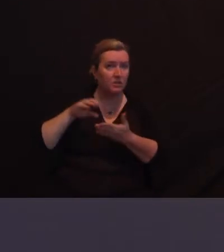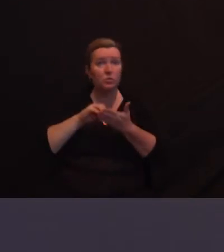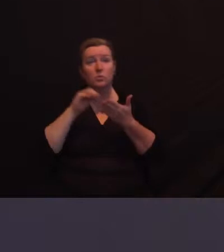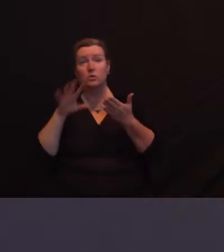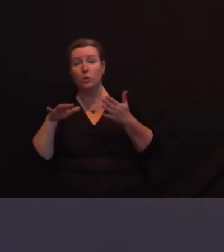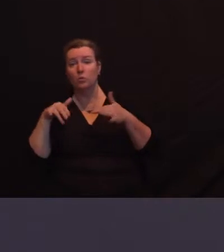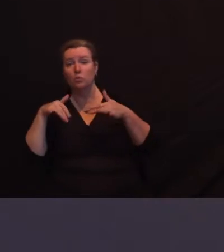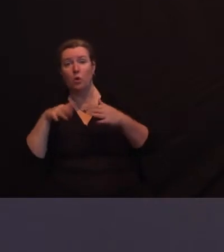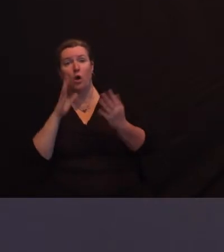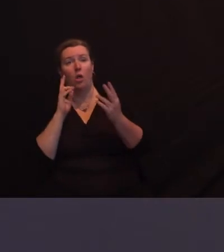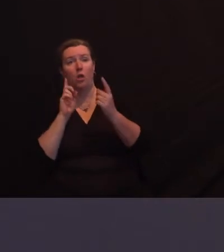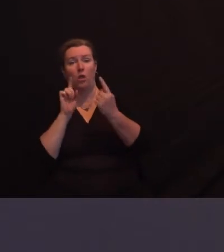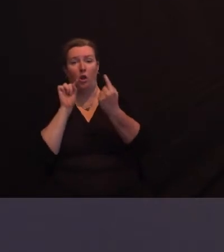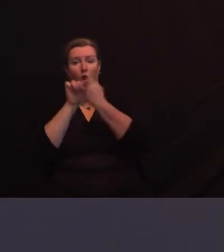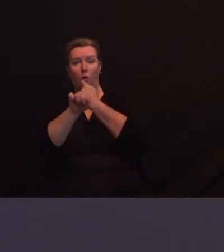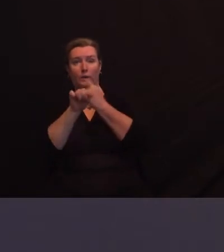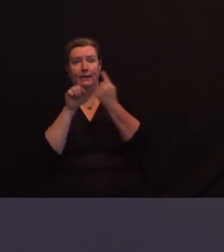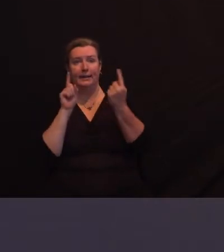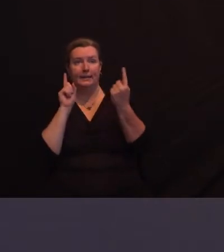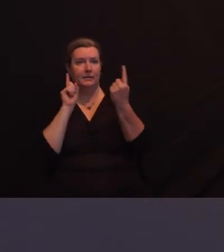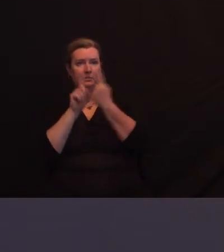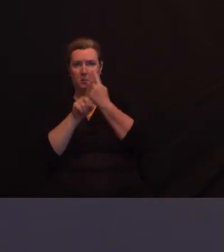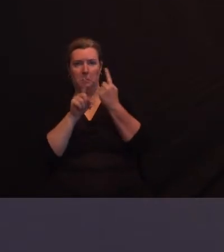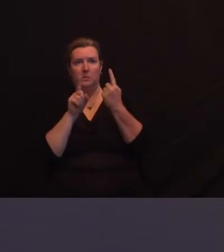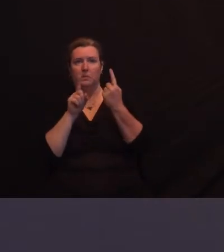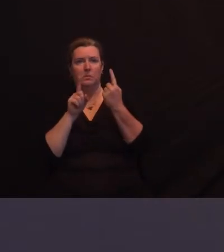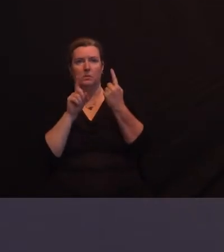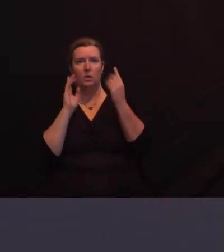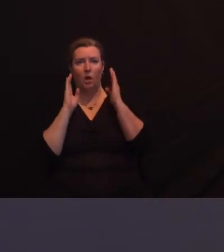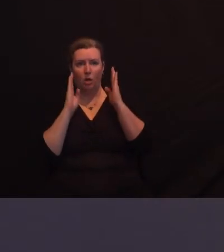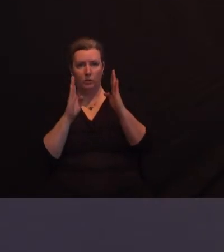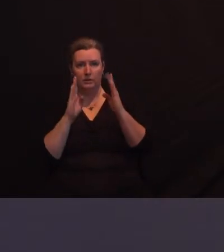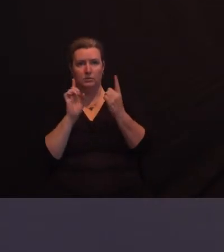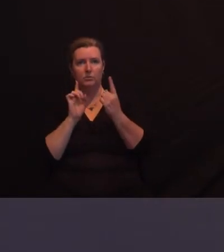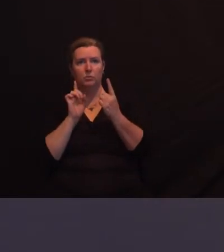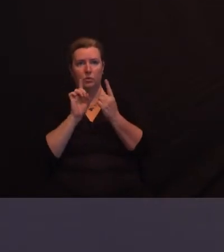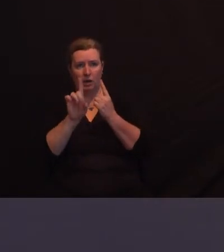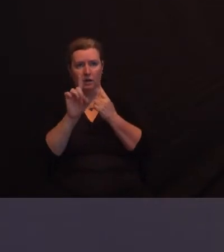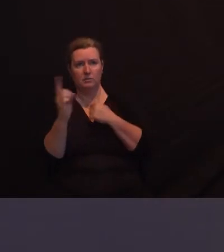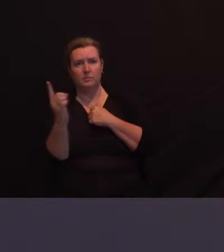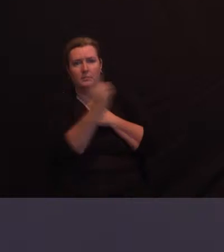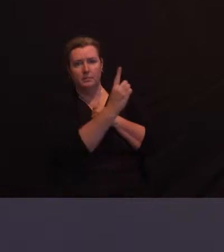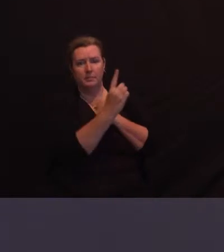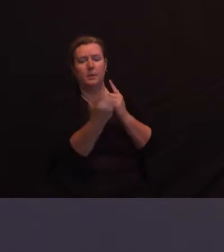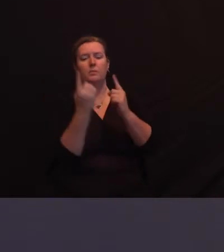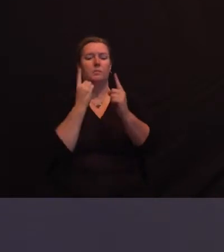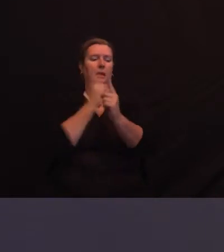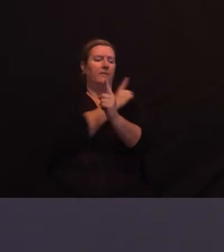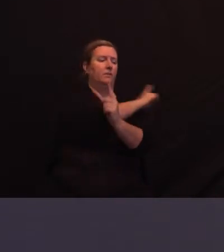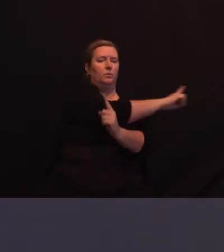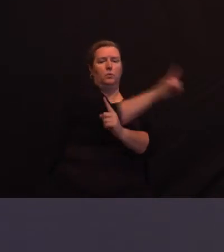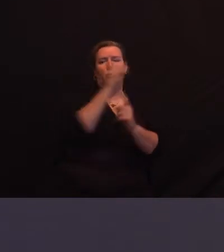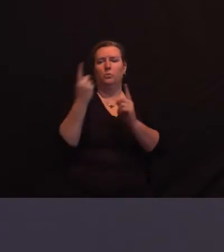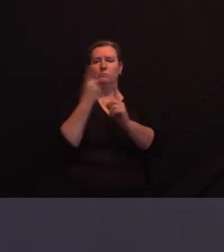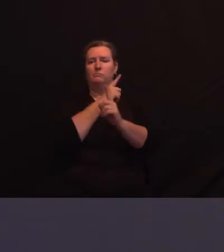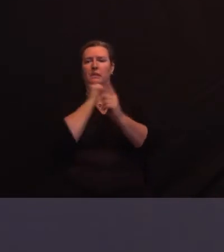right package. So I've said this several times, and I think you all would agree with me, this is a pretty